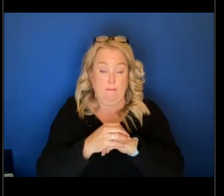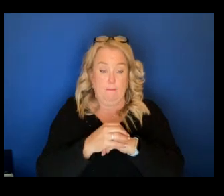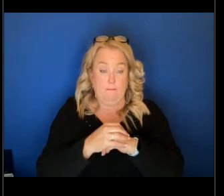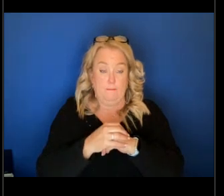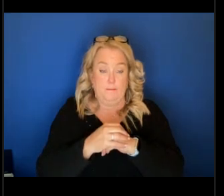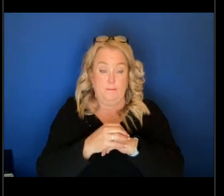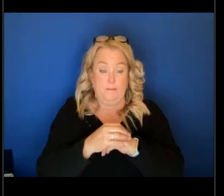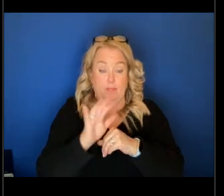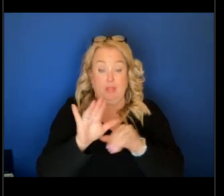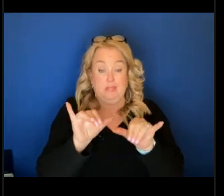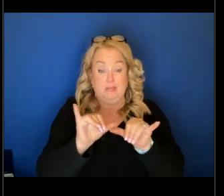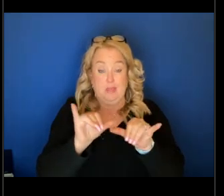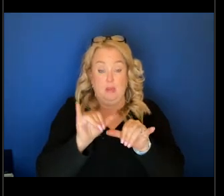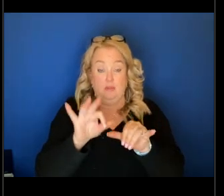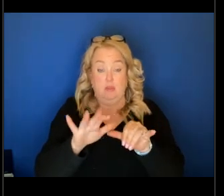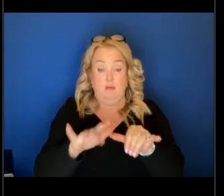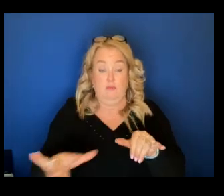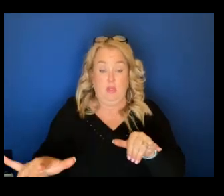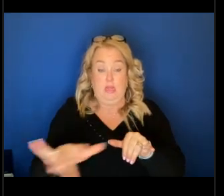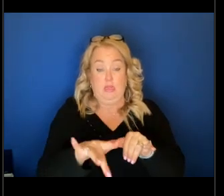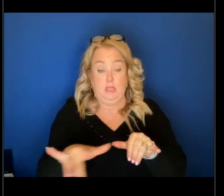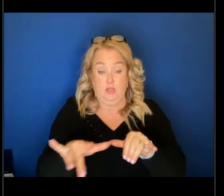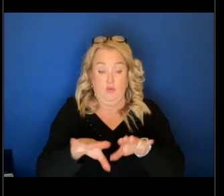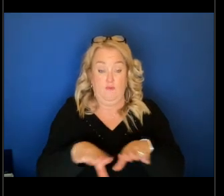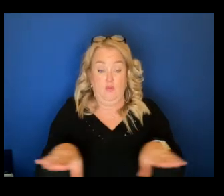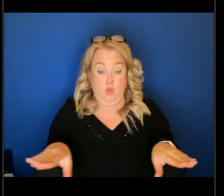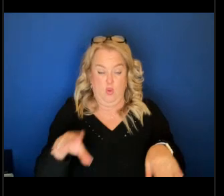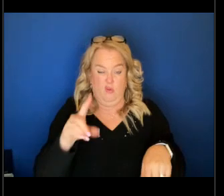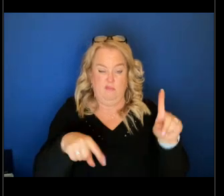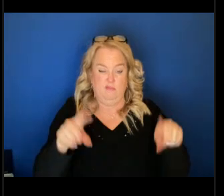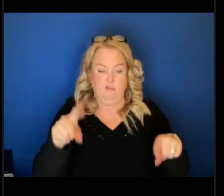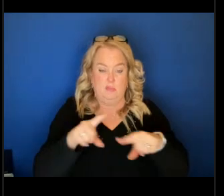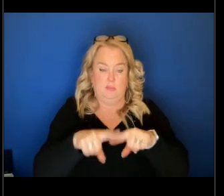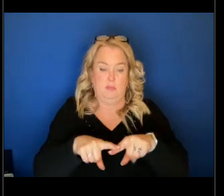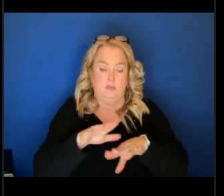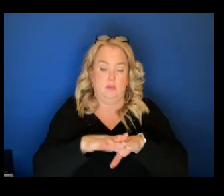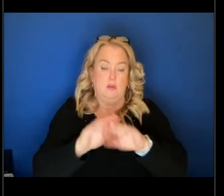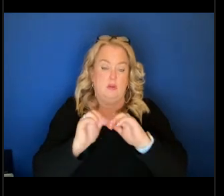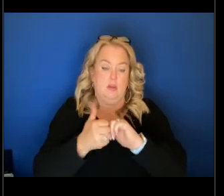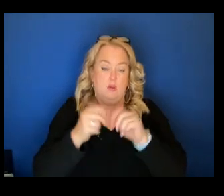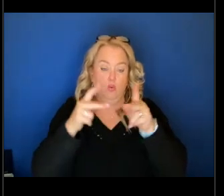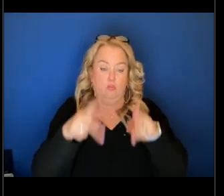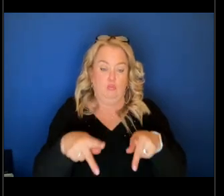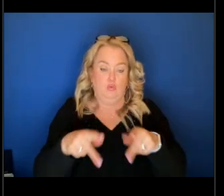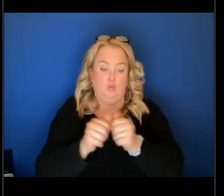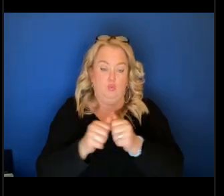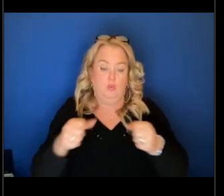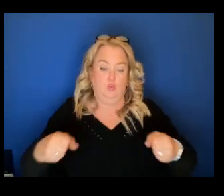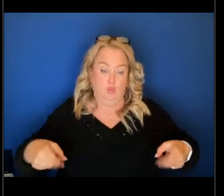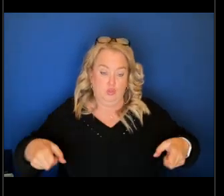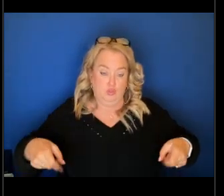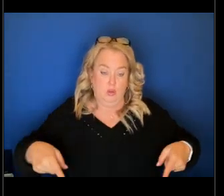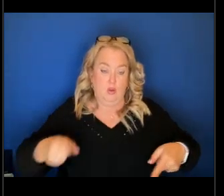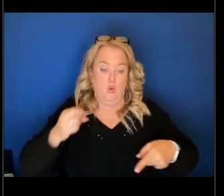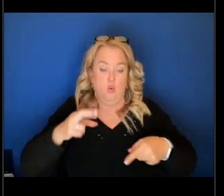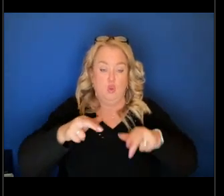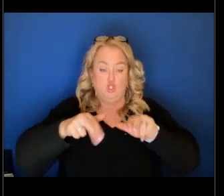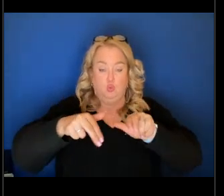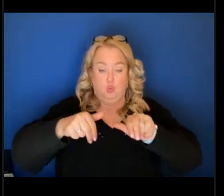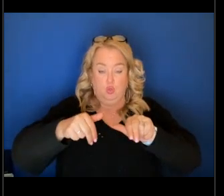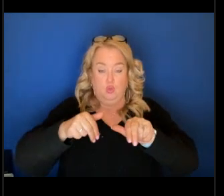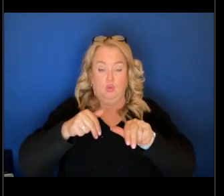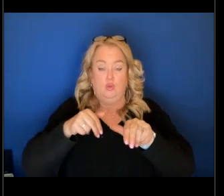The size of the clear floor space varies depending on how a person in